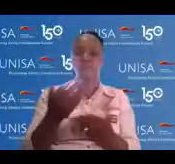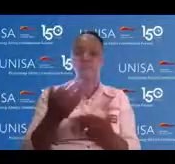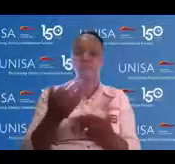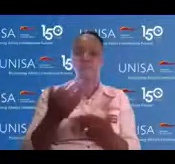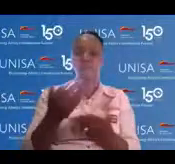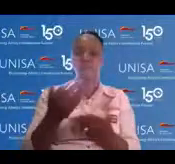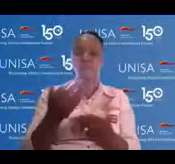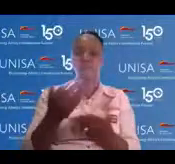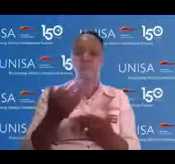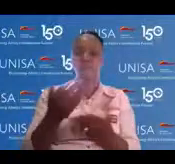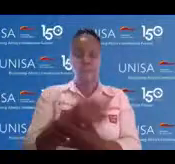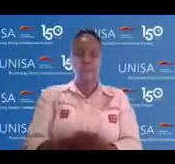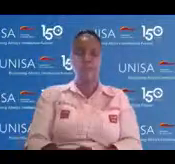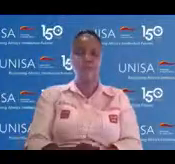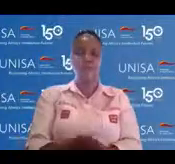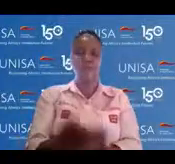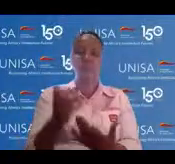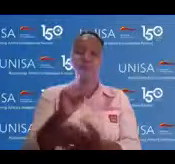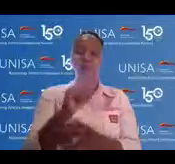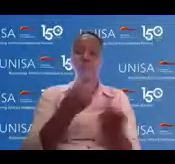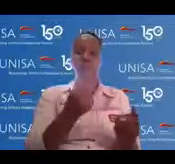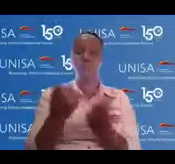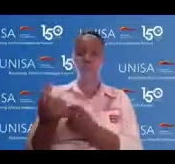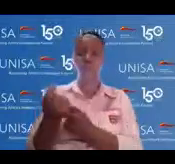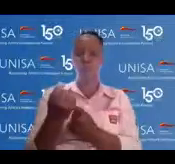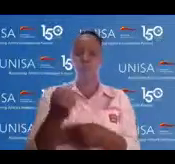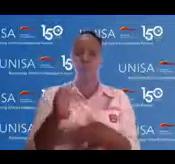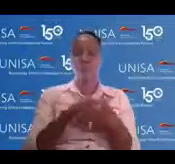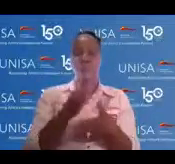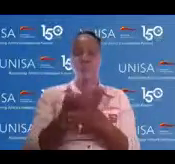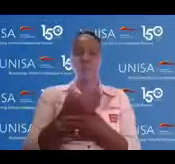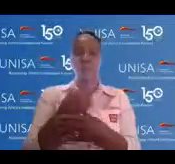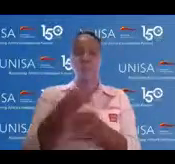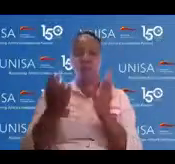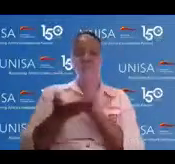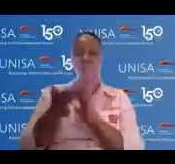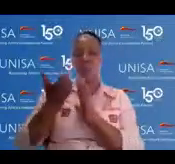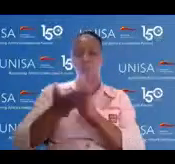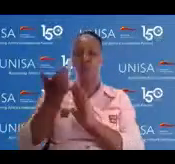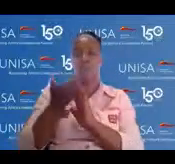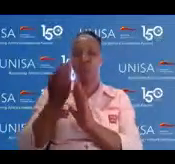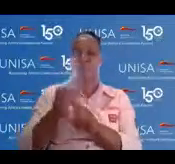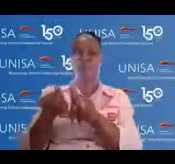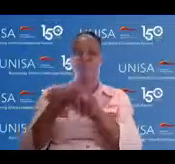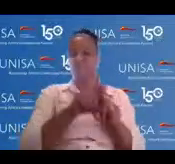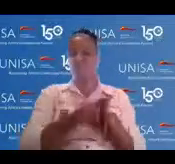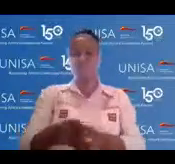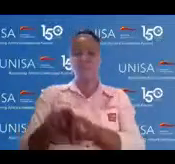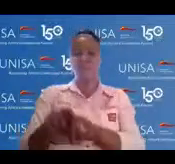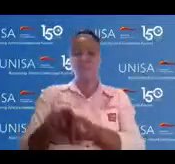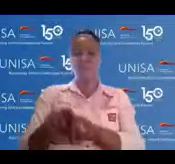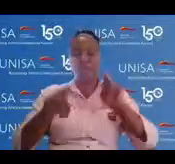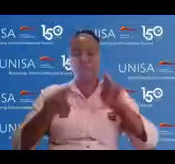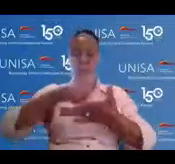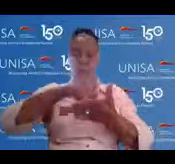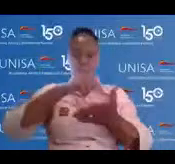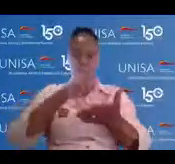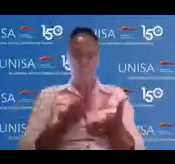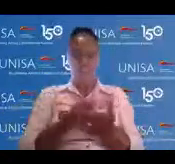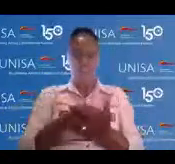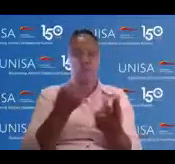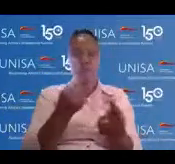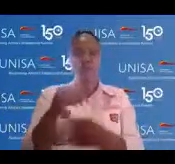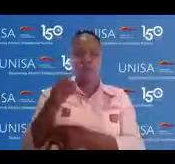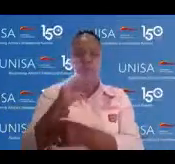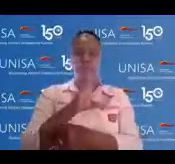So what I'll do is, because the file upload is so similar to the Invigilator app, I'll do the MCQ version for this